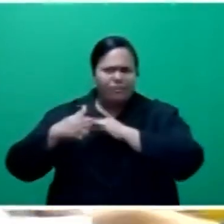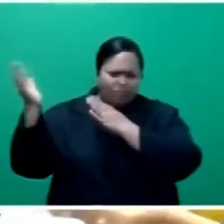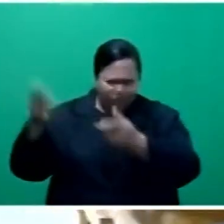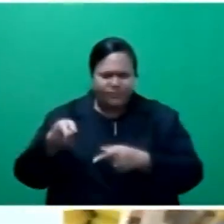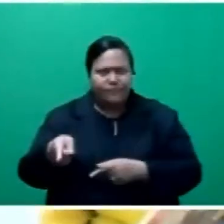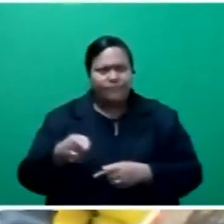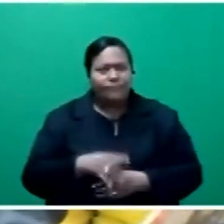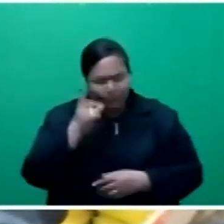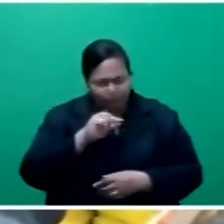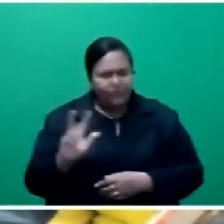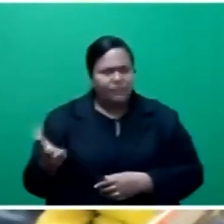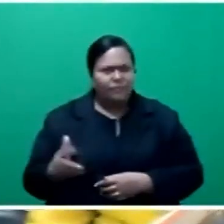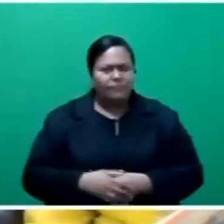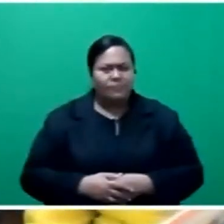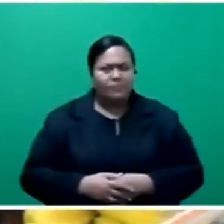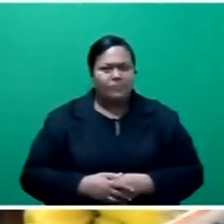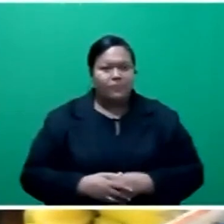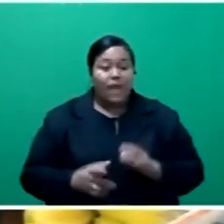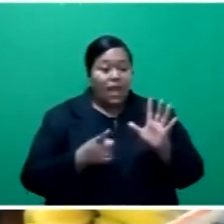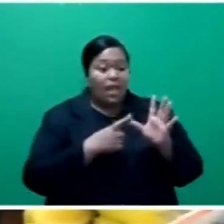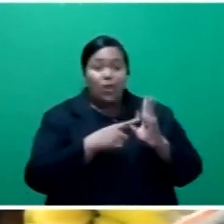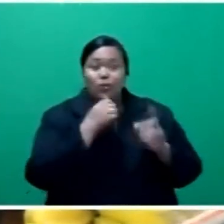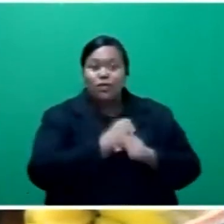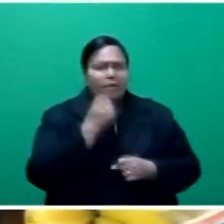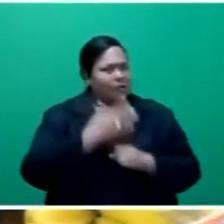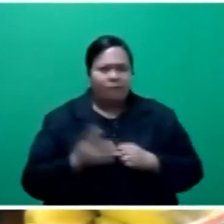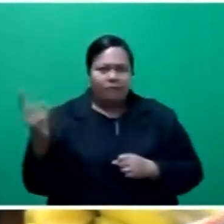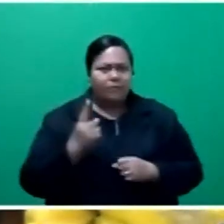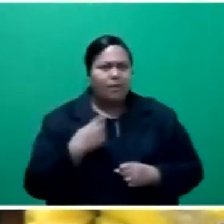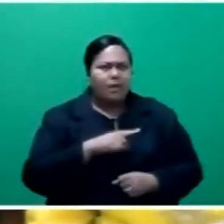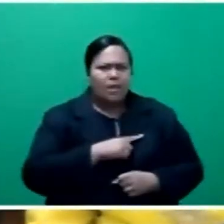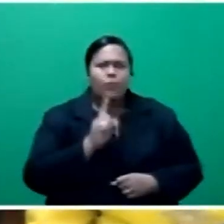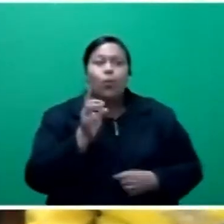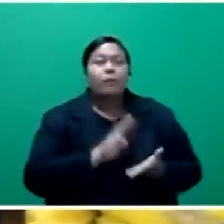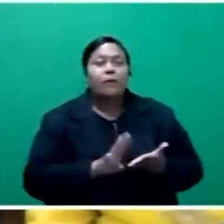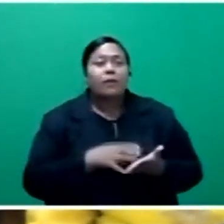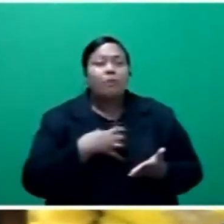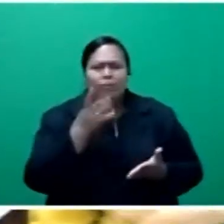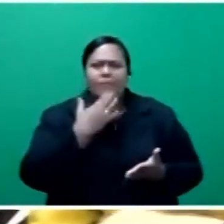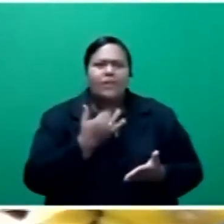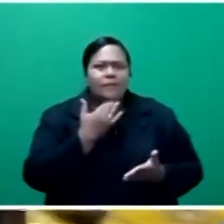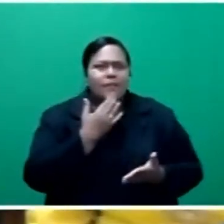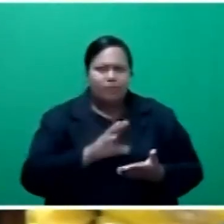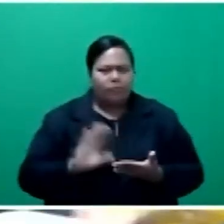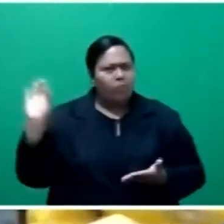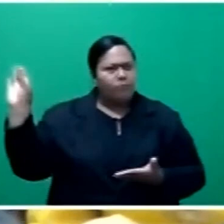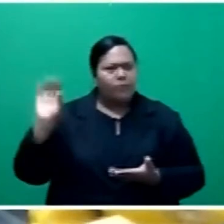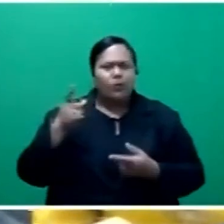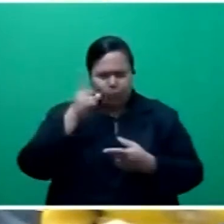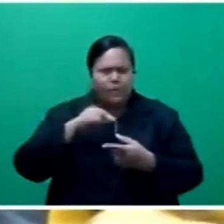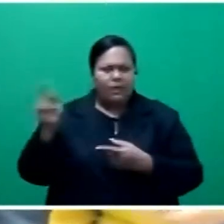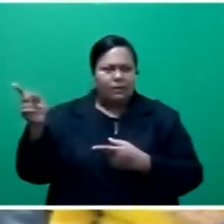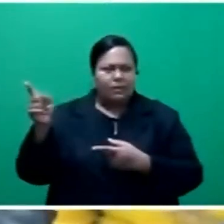Office of Auditor General has never come to us and say, can you give us $1 million more because we want to outsource it? No. If they did, we would have given it